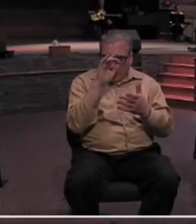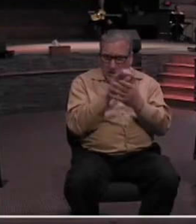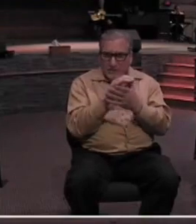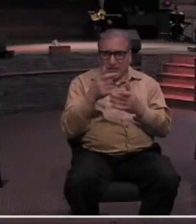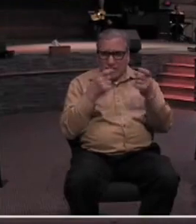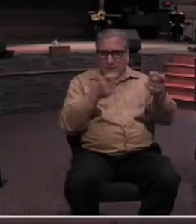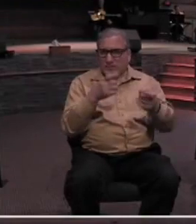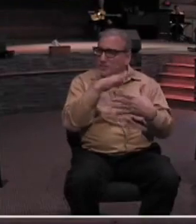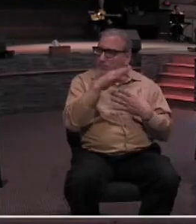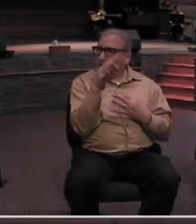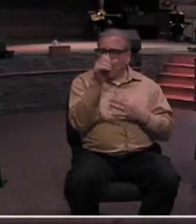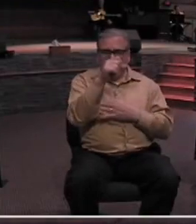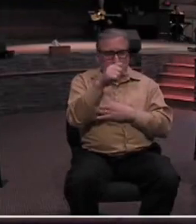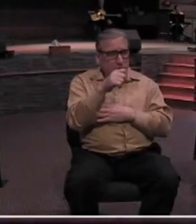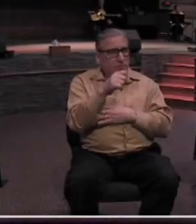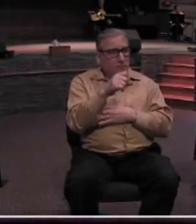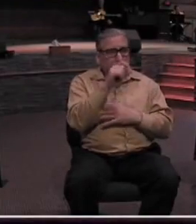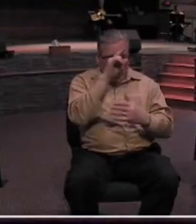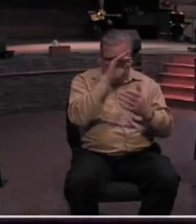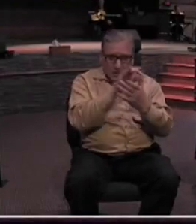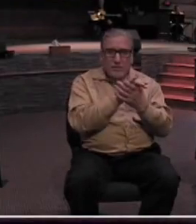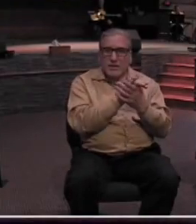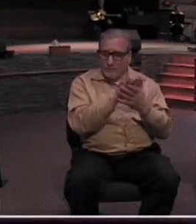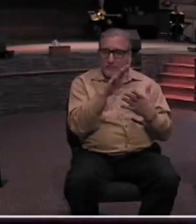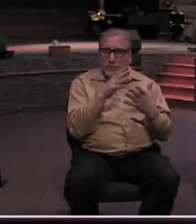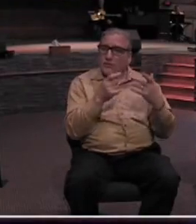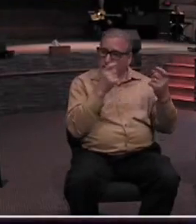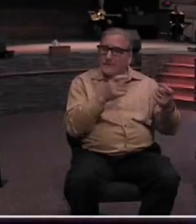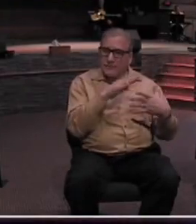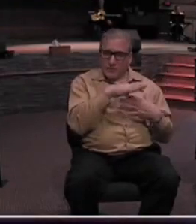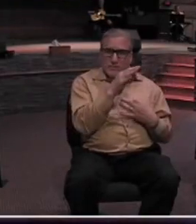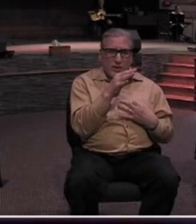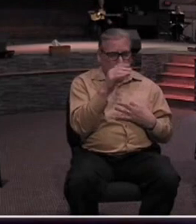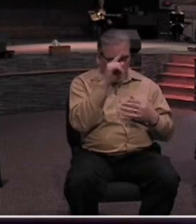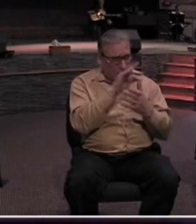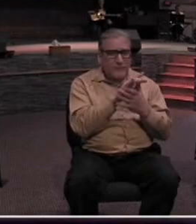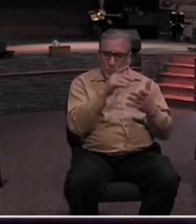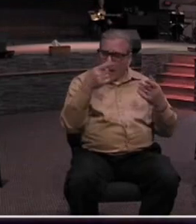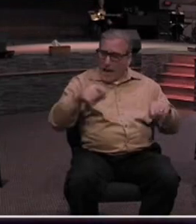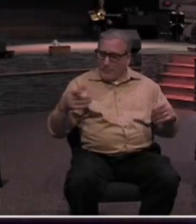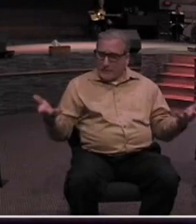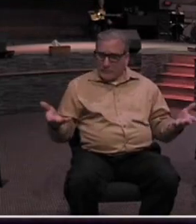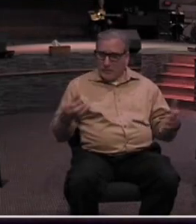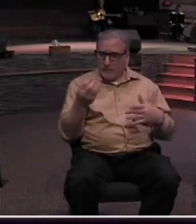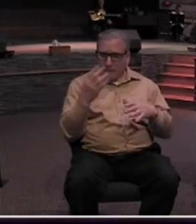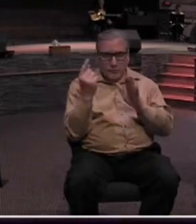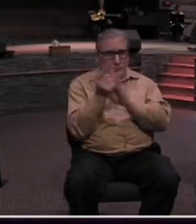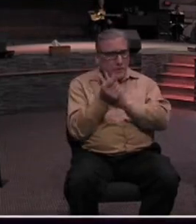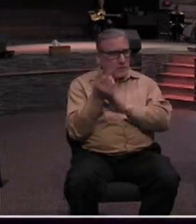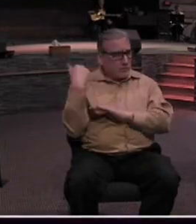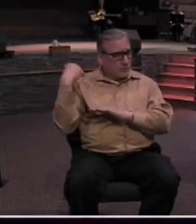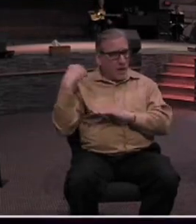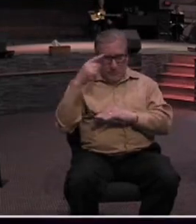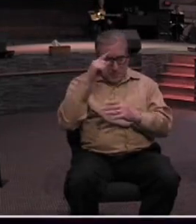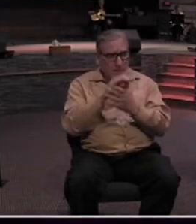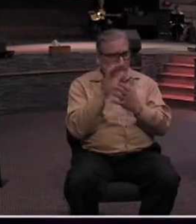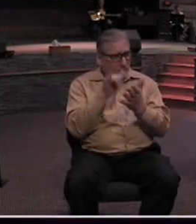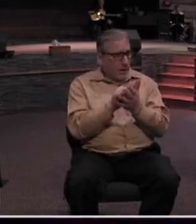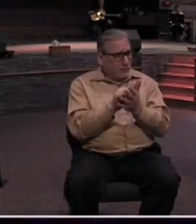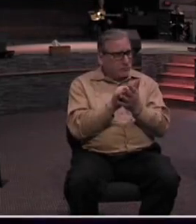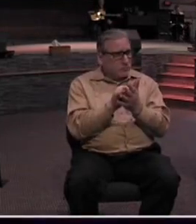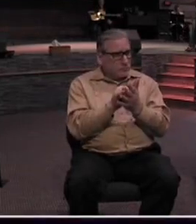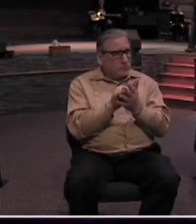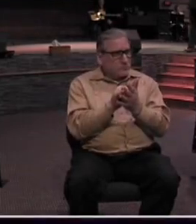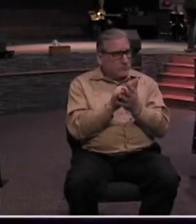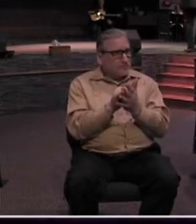Spirit. Praise God. I say I believe in the gifts. I believe in what happened here a few moments ago. Does anybody believe, amen, what happened here a few moments ago, that that's of God?